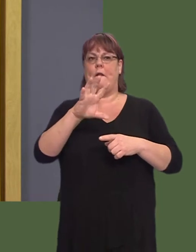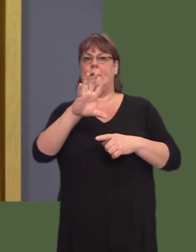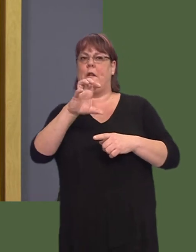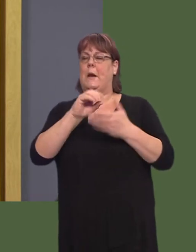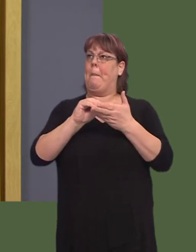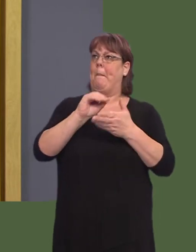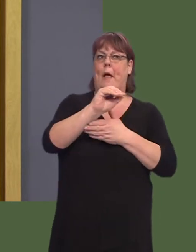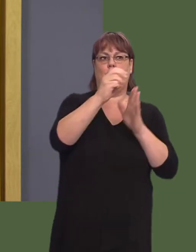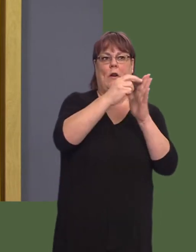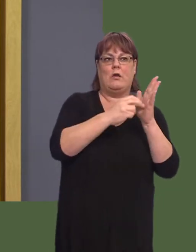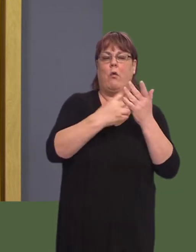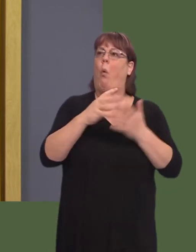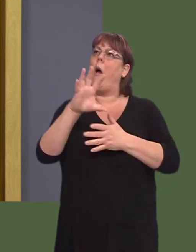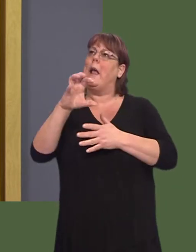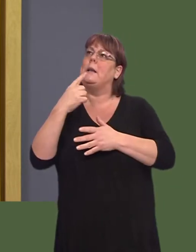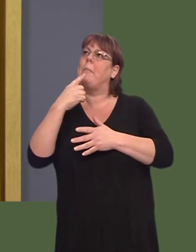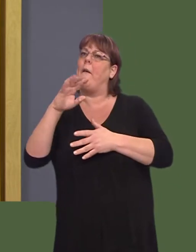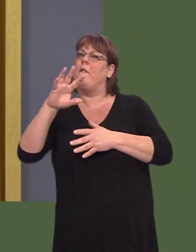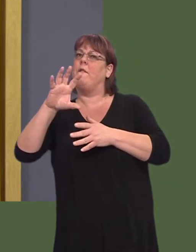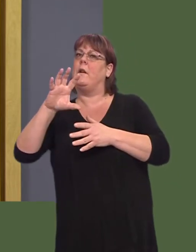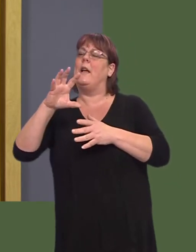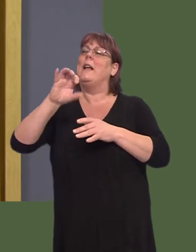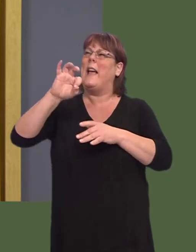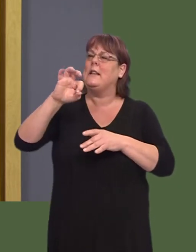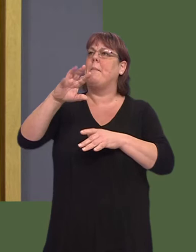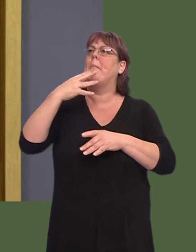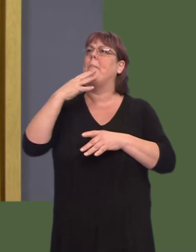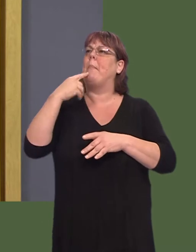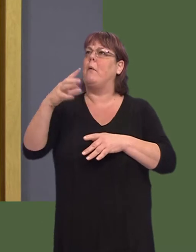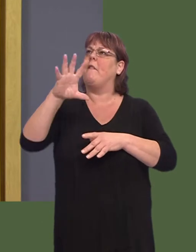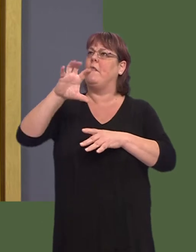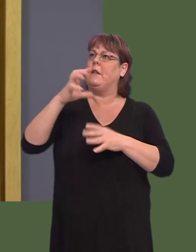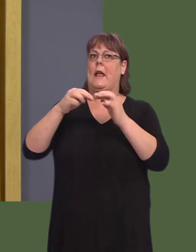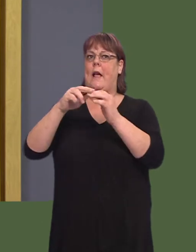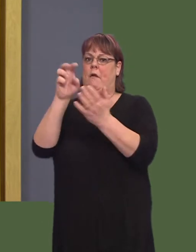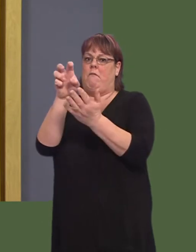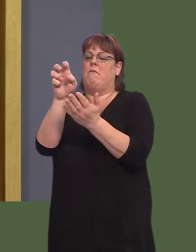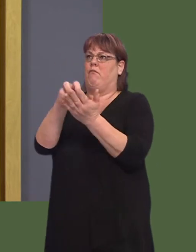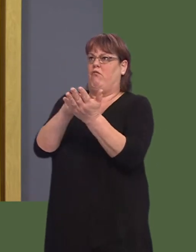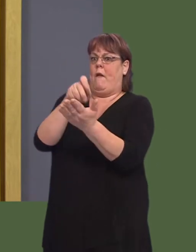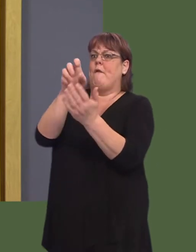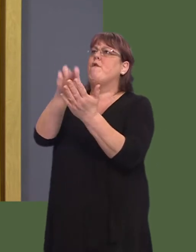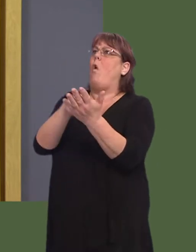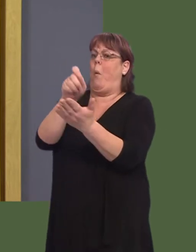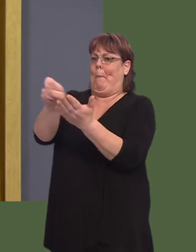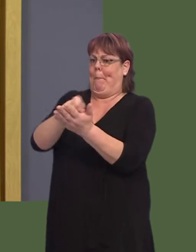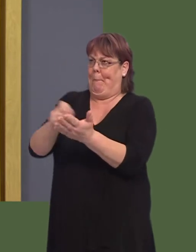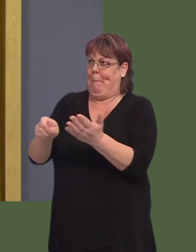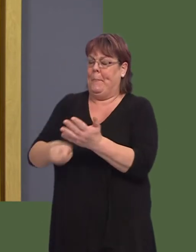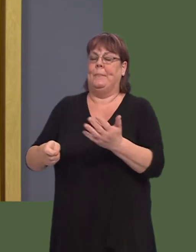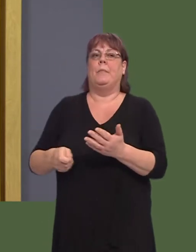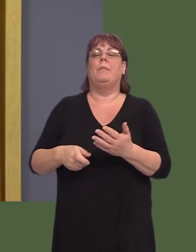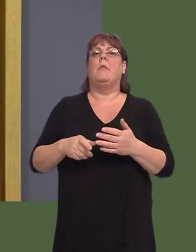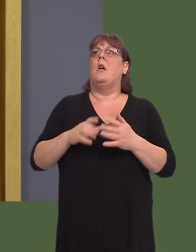if completed online and £80.50 on paper, and irrespective of the number of properties they have. The scheme was launched on the 23rd of